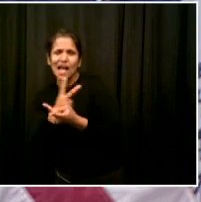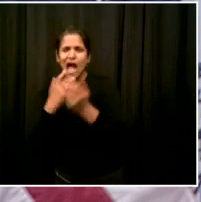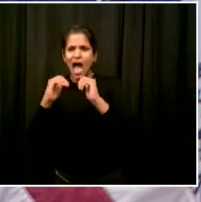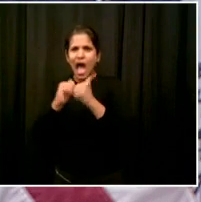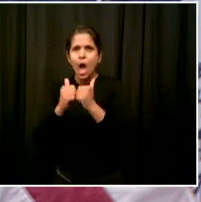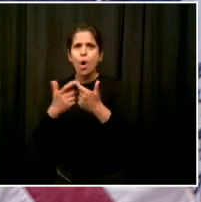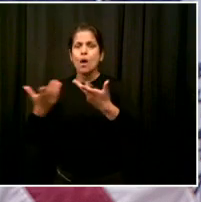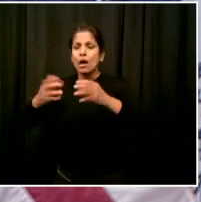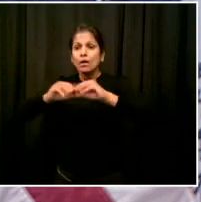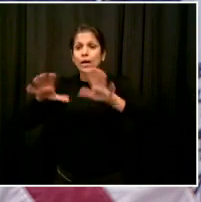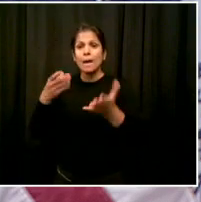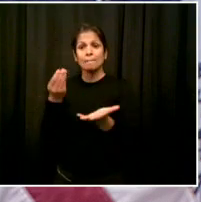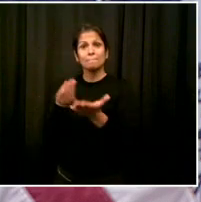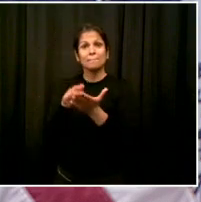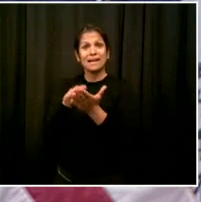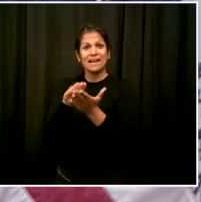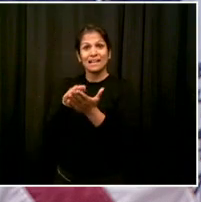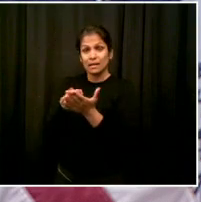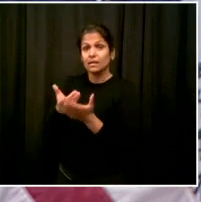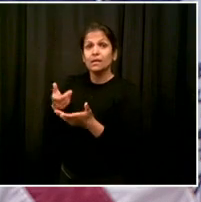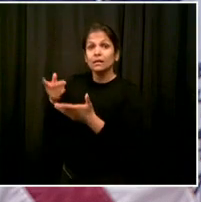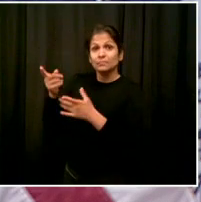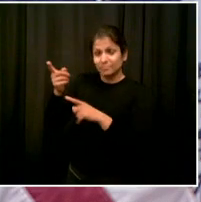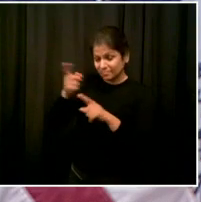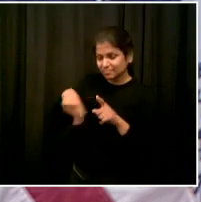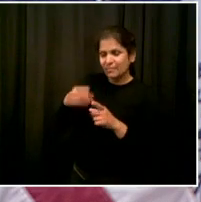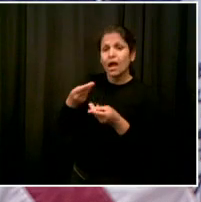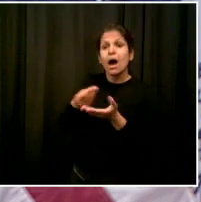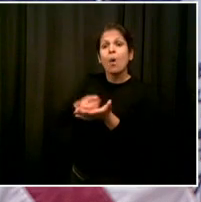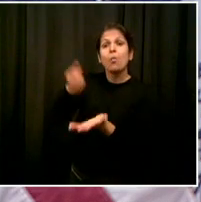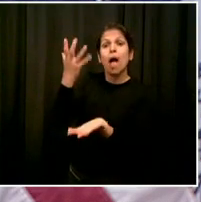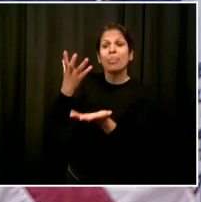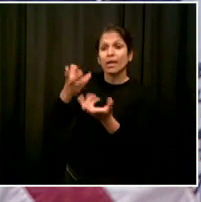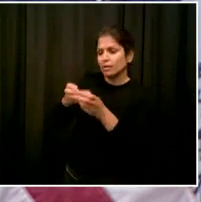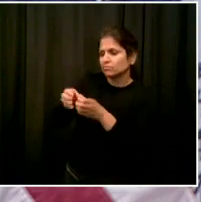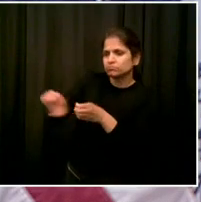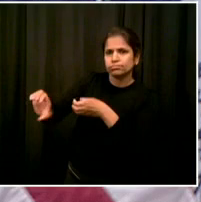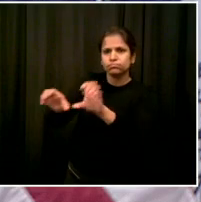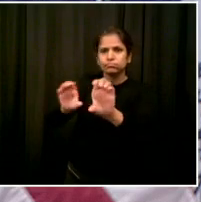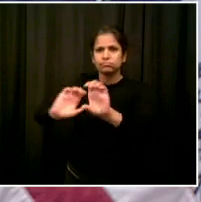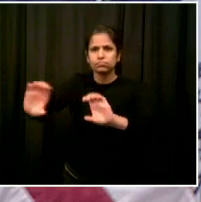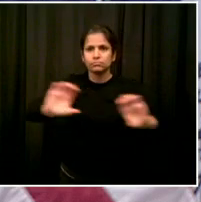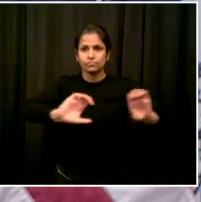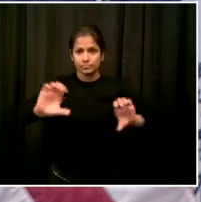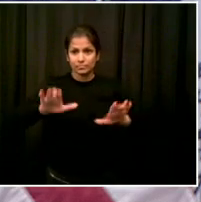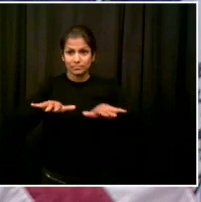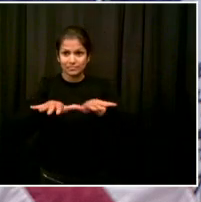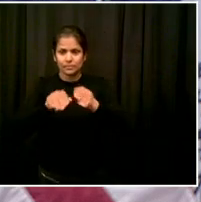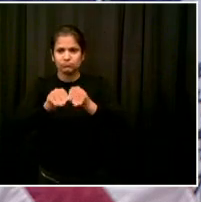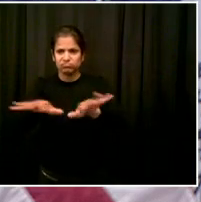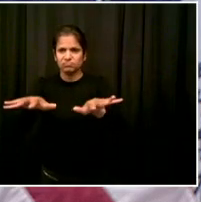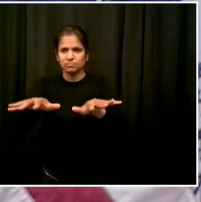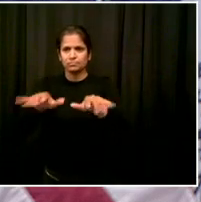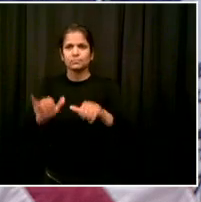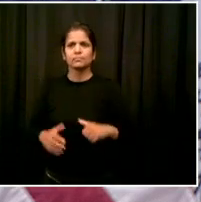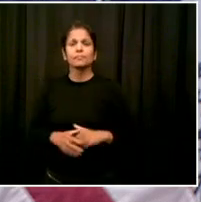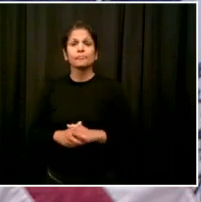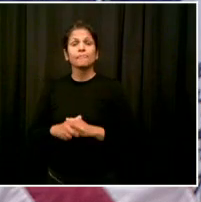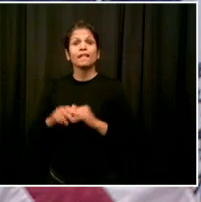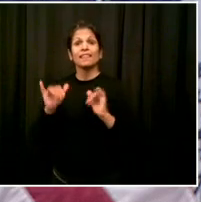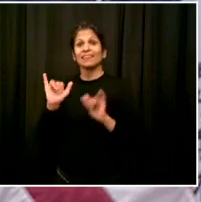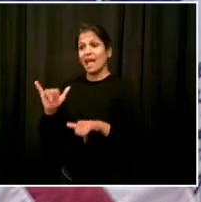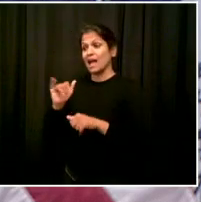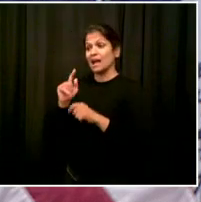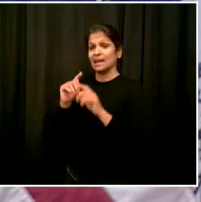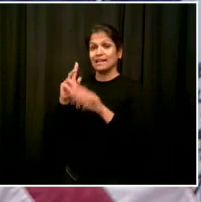have to do, and that commission will lead the way. Obviously, our internal task force on racial inclusion and equity is